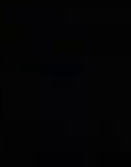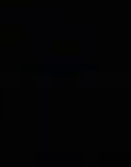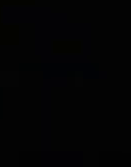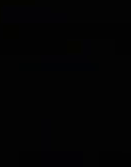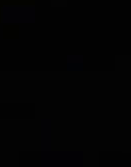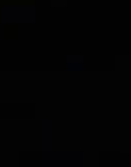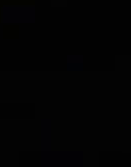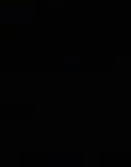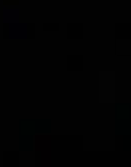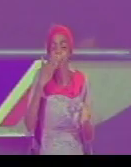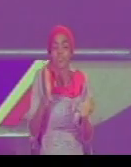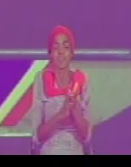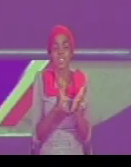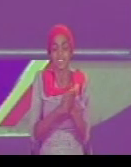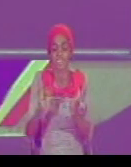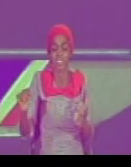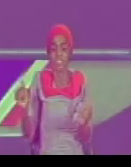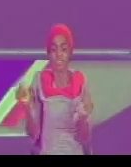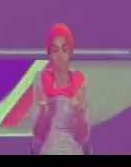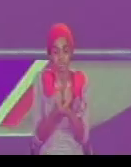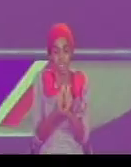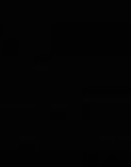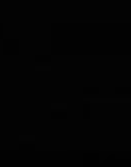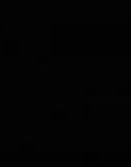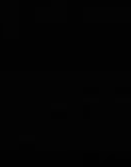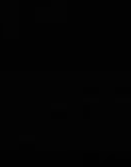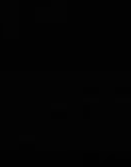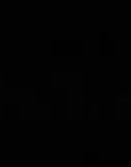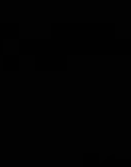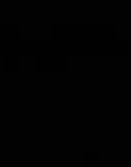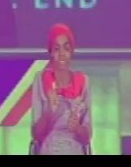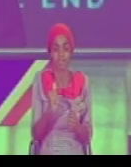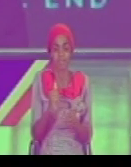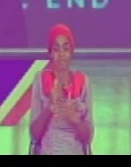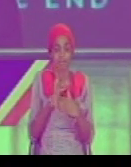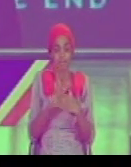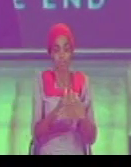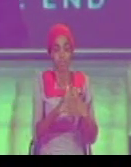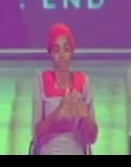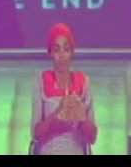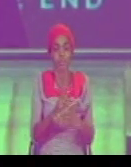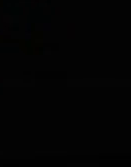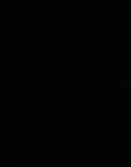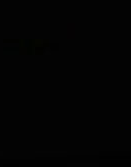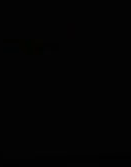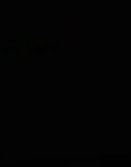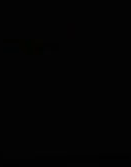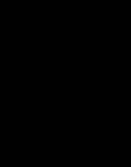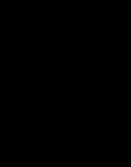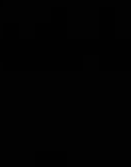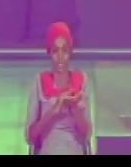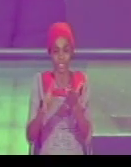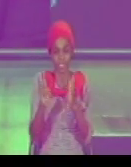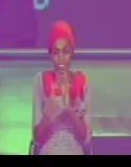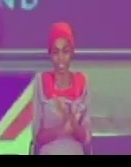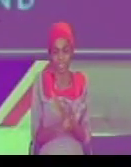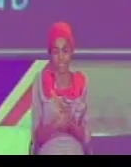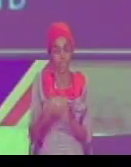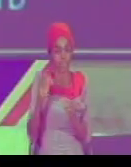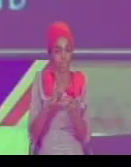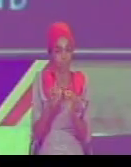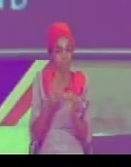with unreprovable godliness. Let's look at number one there. Number one there, our praise for